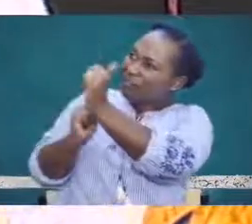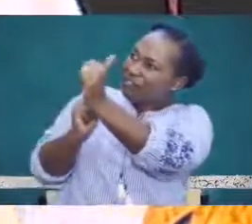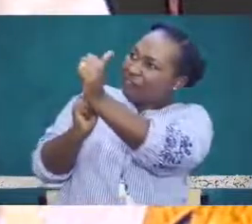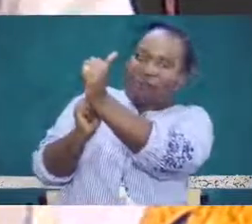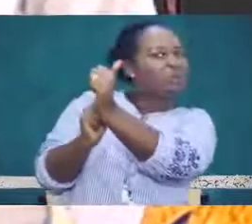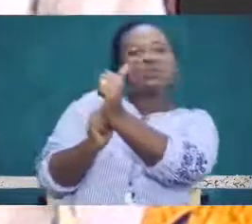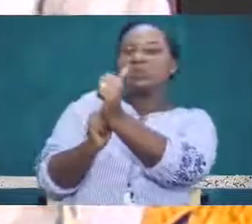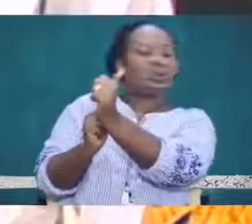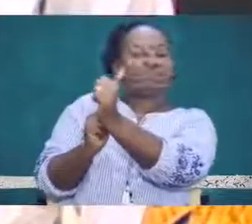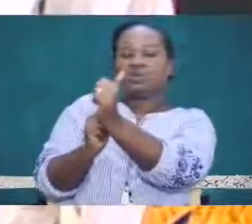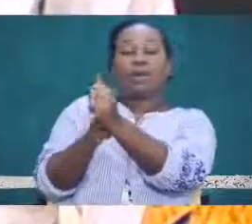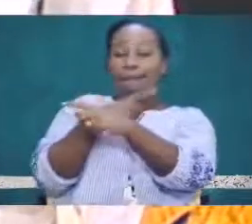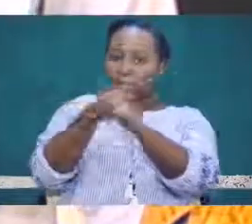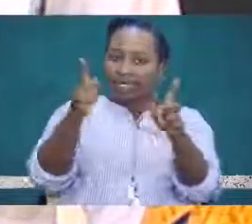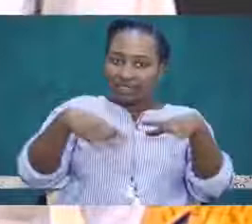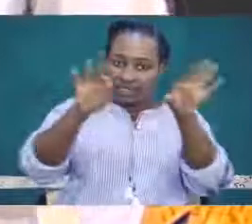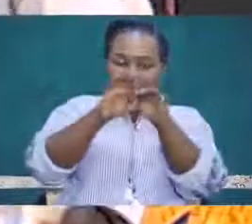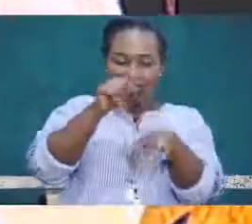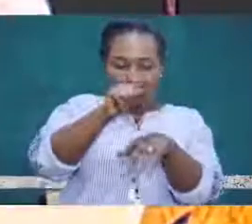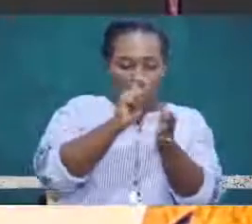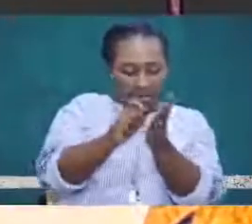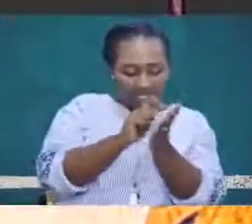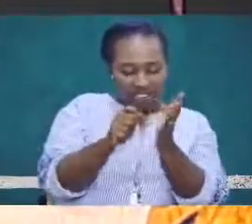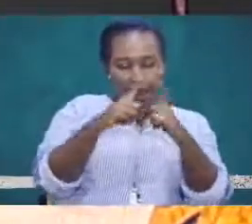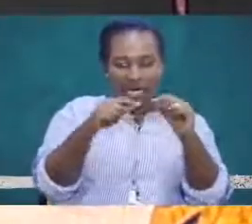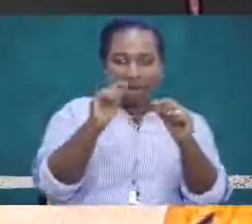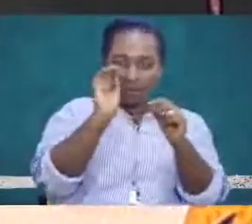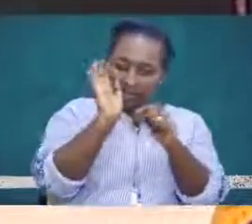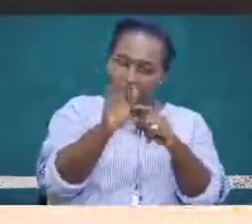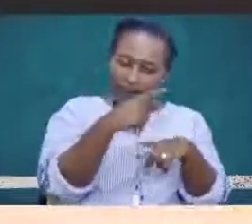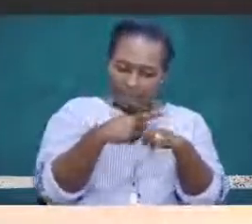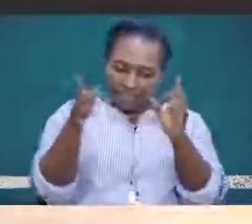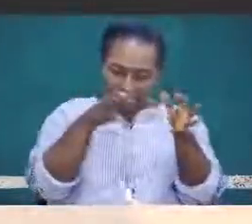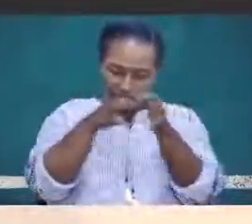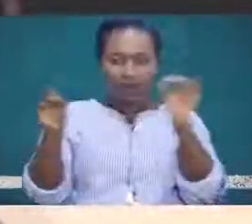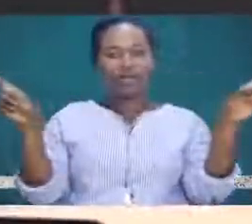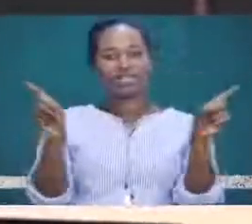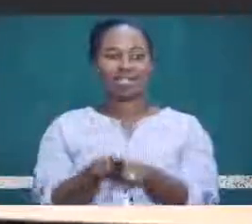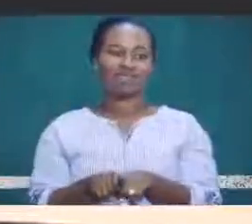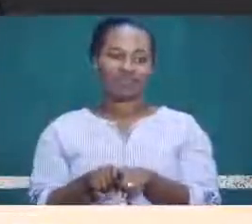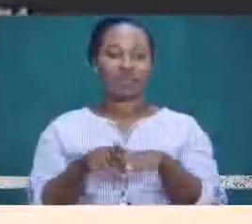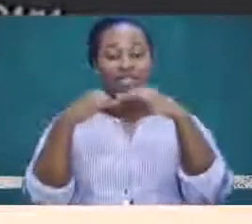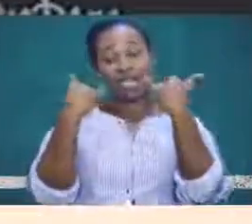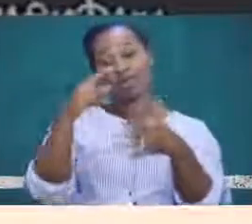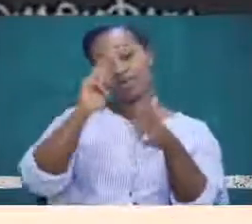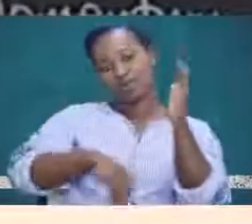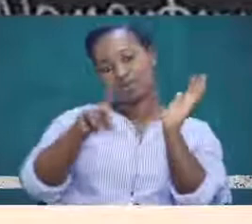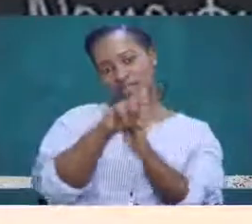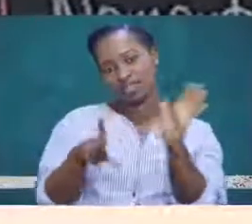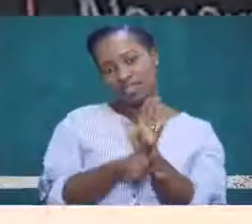as they mean the same thing. Okay, let's read Newton's second law of motion together.